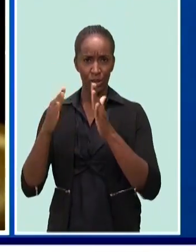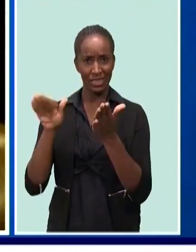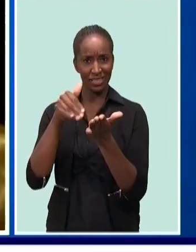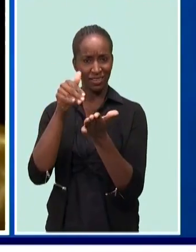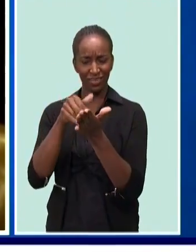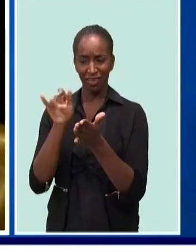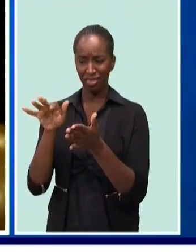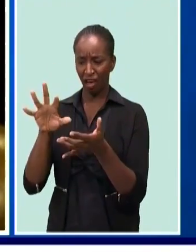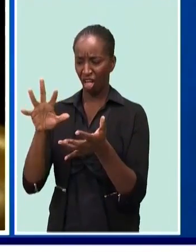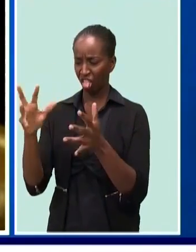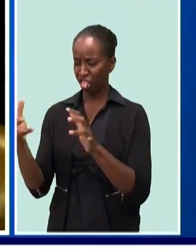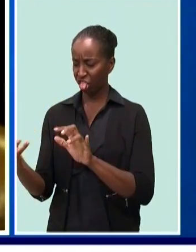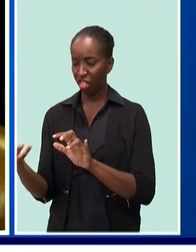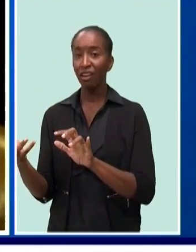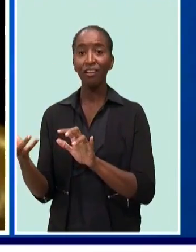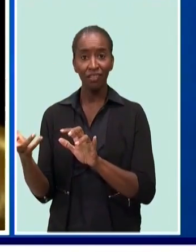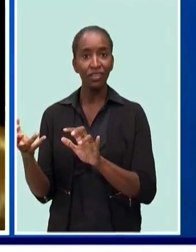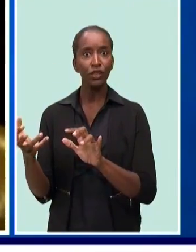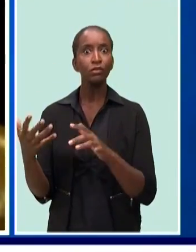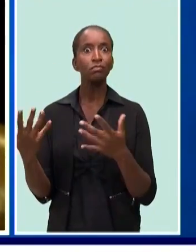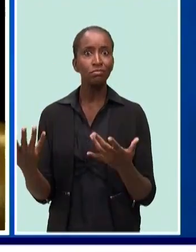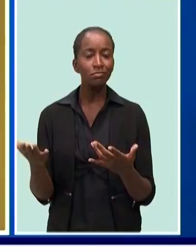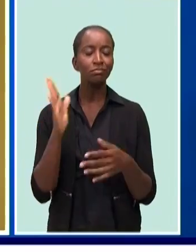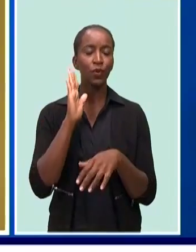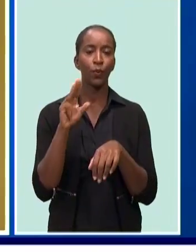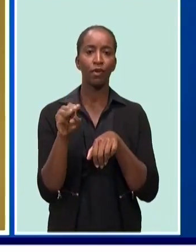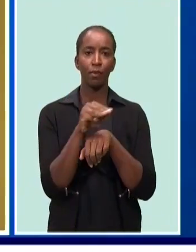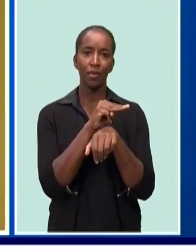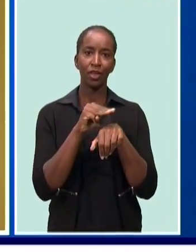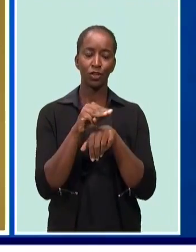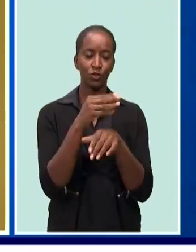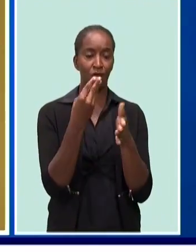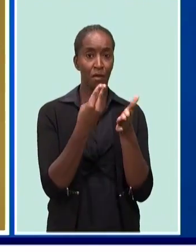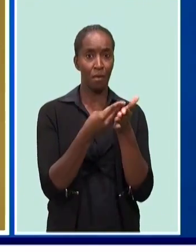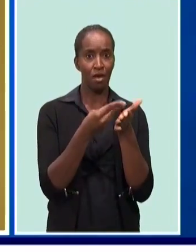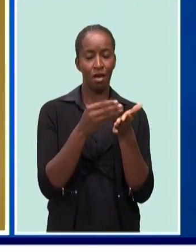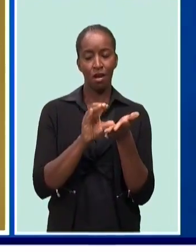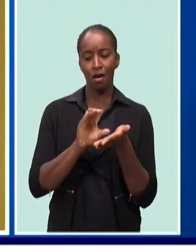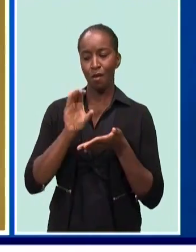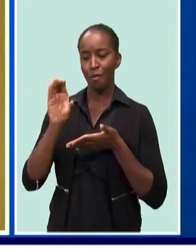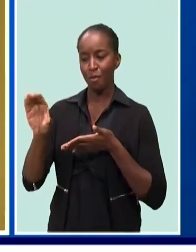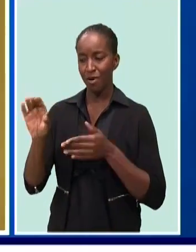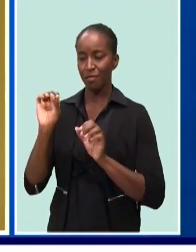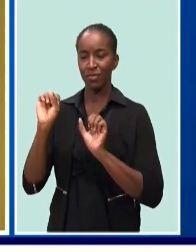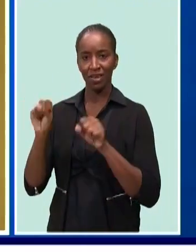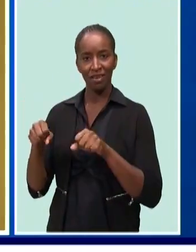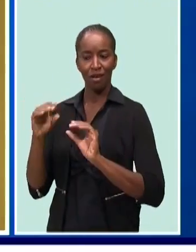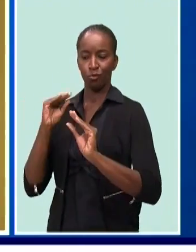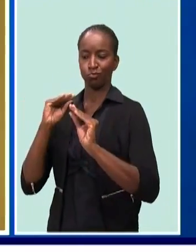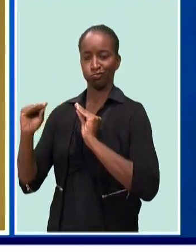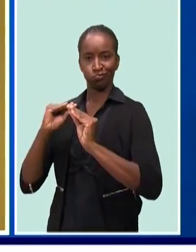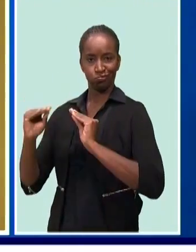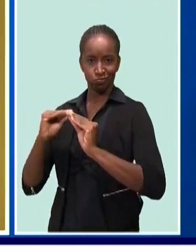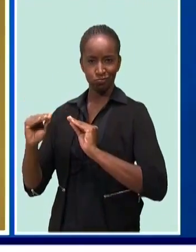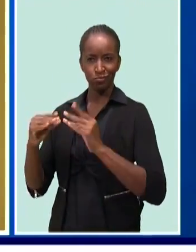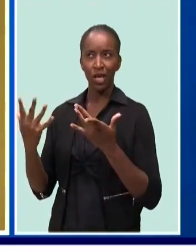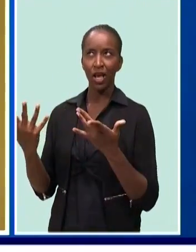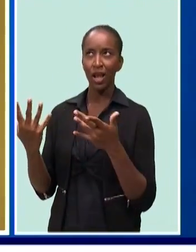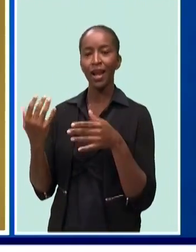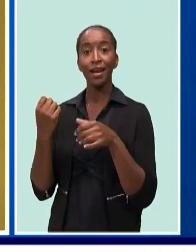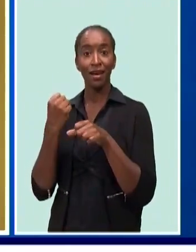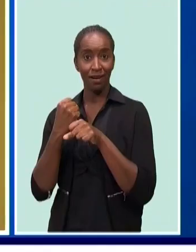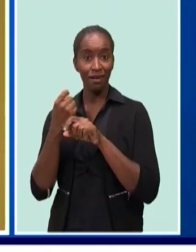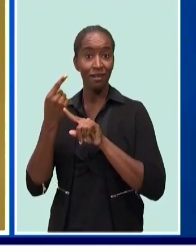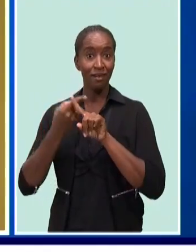and got the ministry to provide the funds. That is going to be repaired shortly for the next financial year, next month,